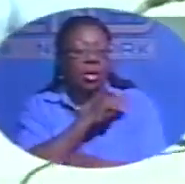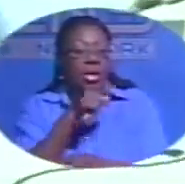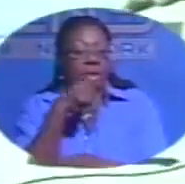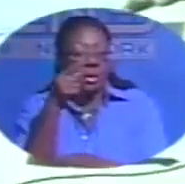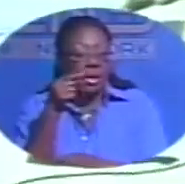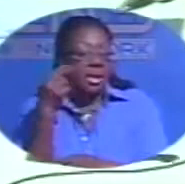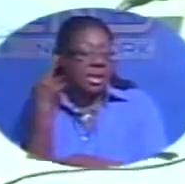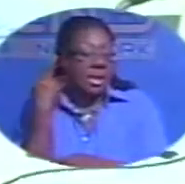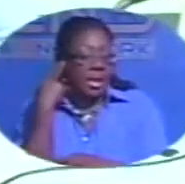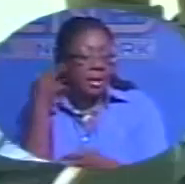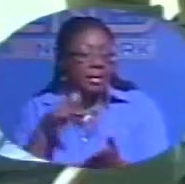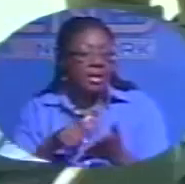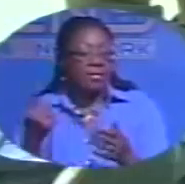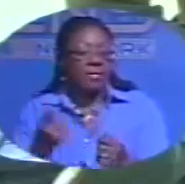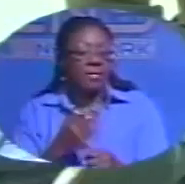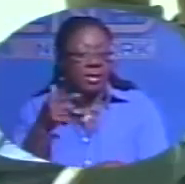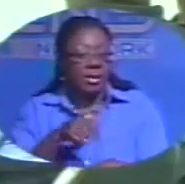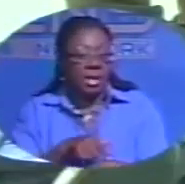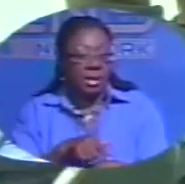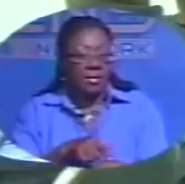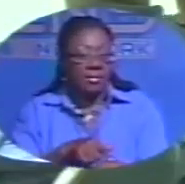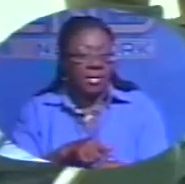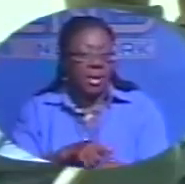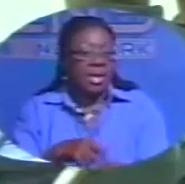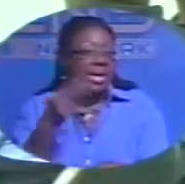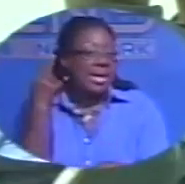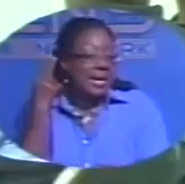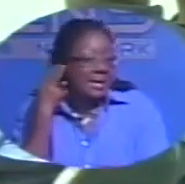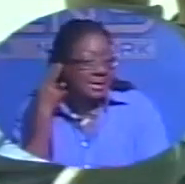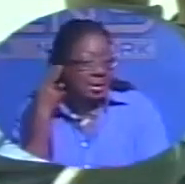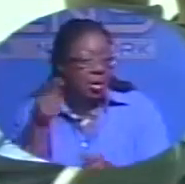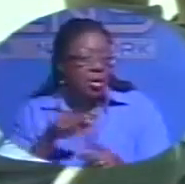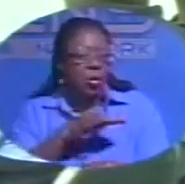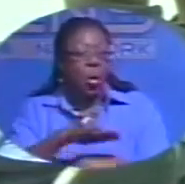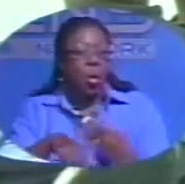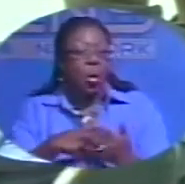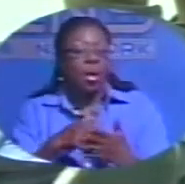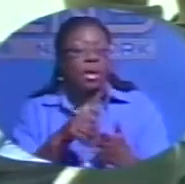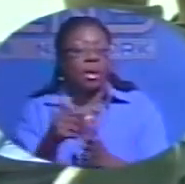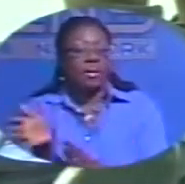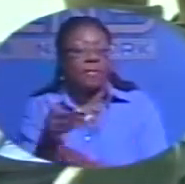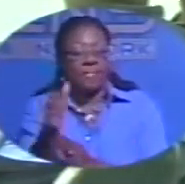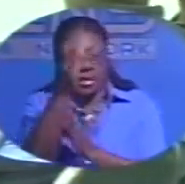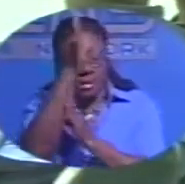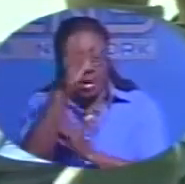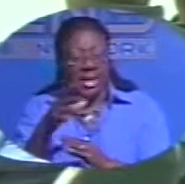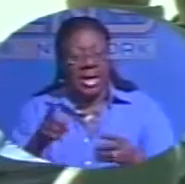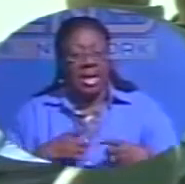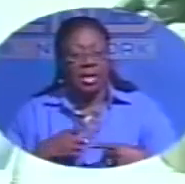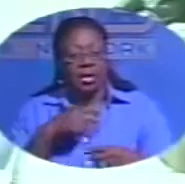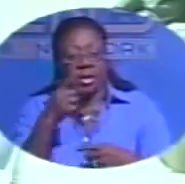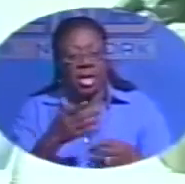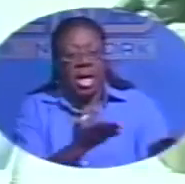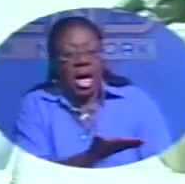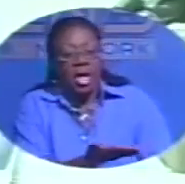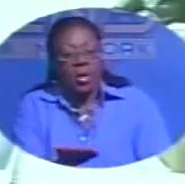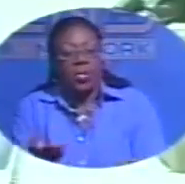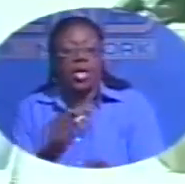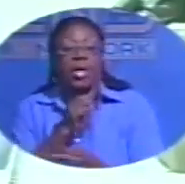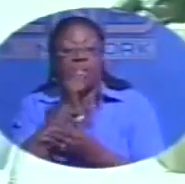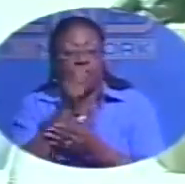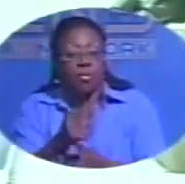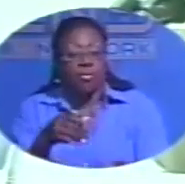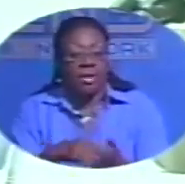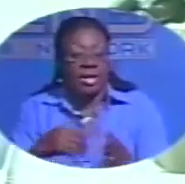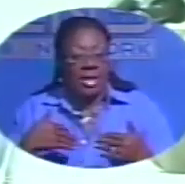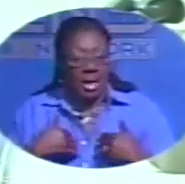first time, but he didn't brush them off. In fact, he urged fishermen to come forward with any proof they may have. I would really